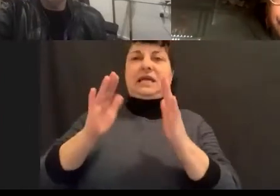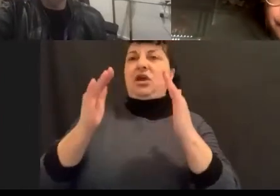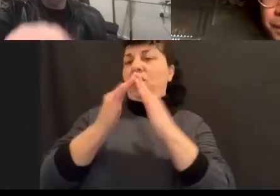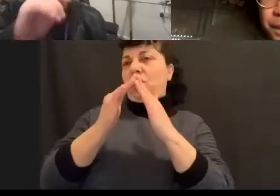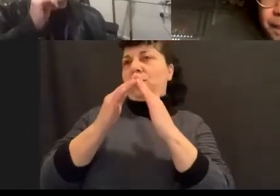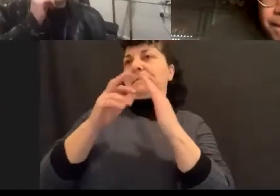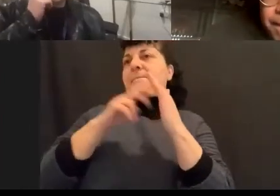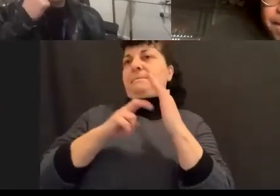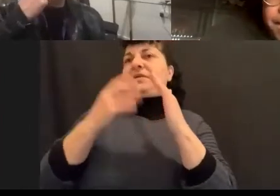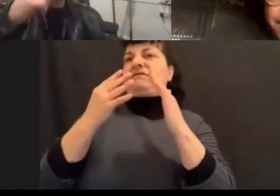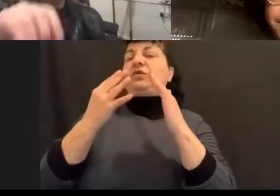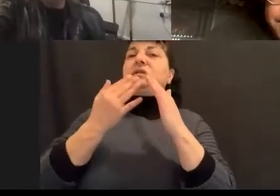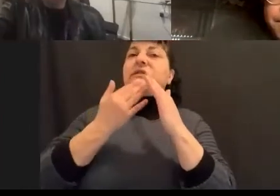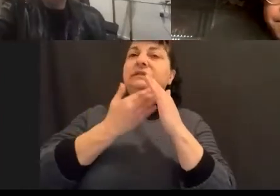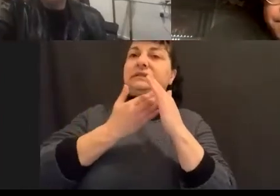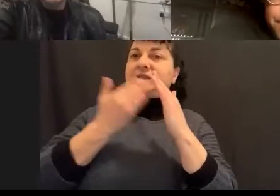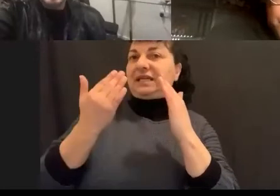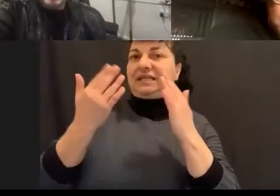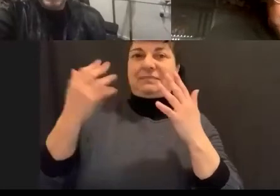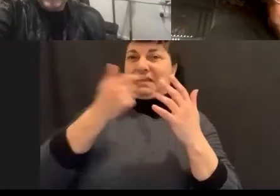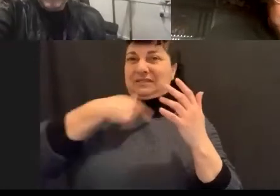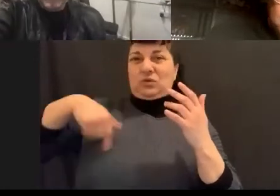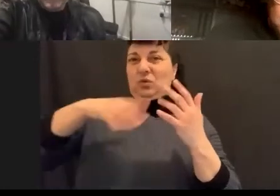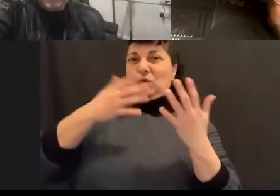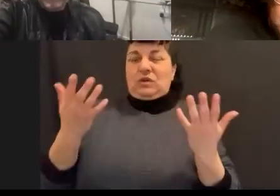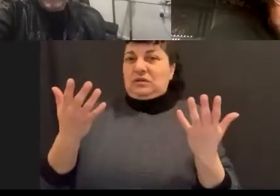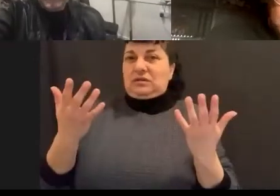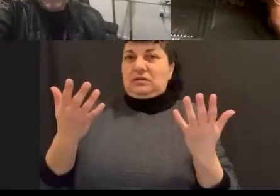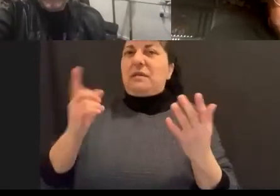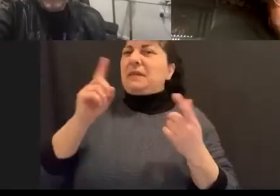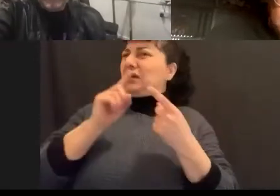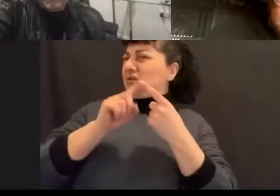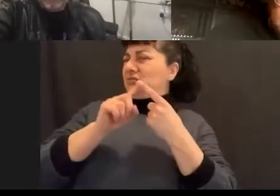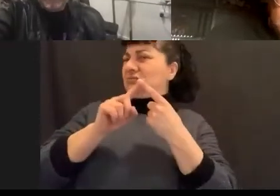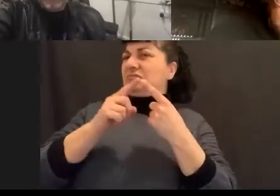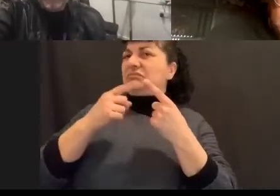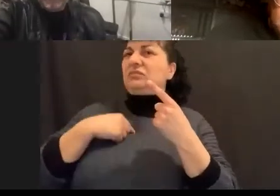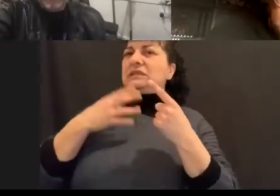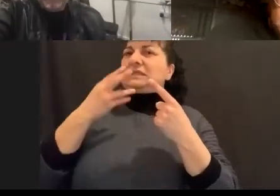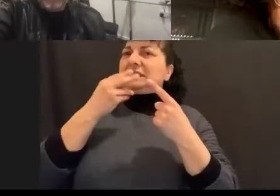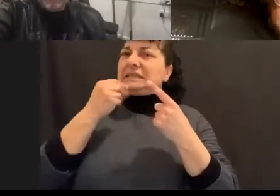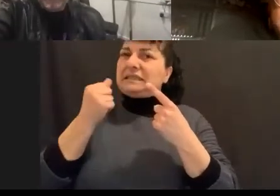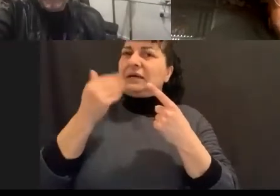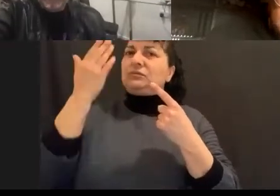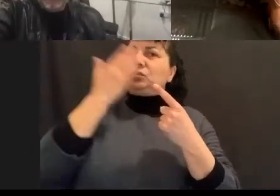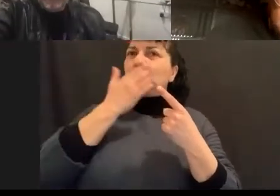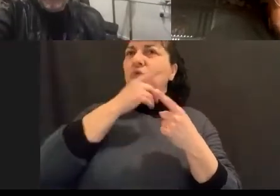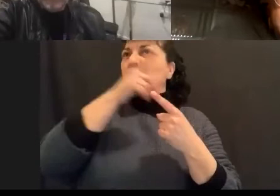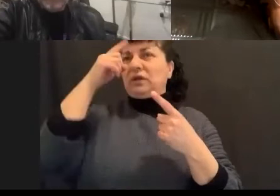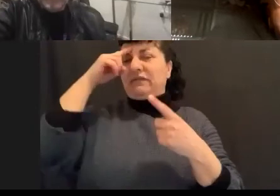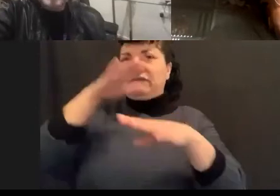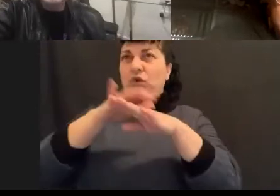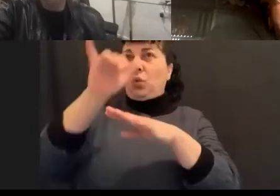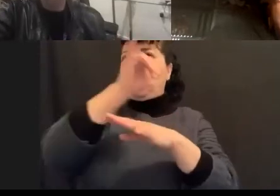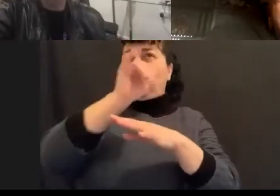thing is that we've been really specific about some particular class or year levels at certain schools that we're trying